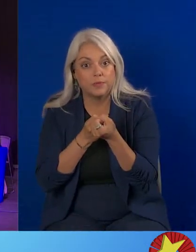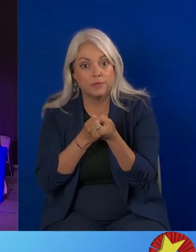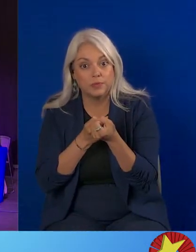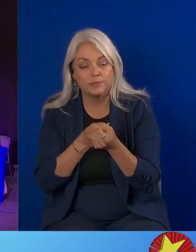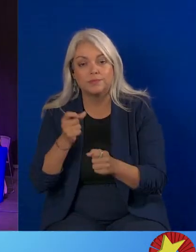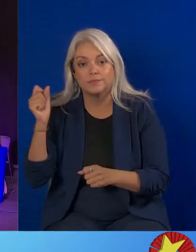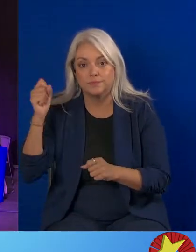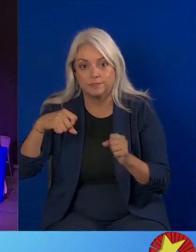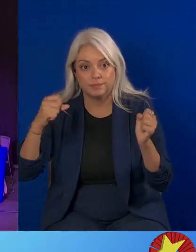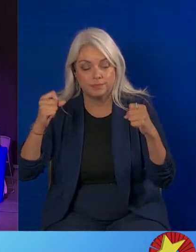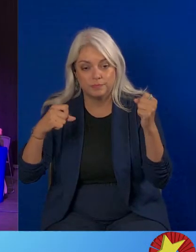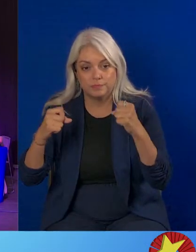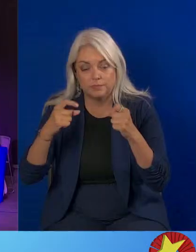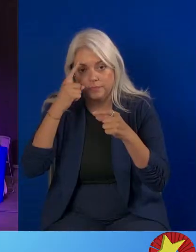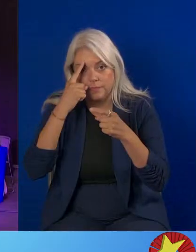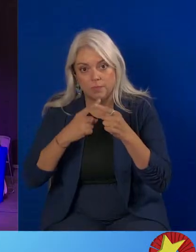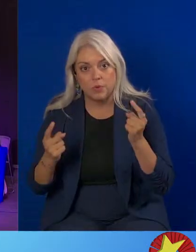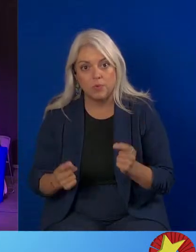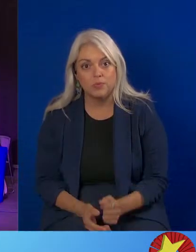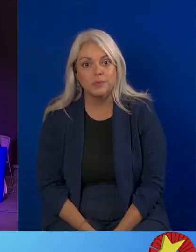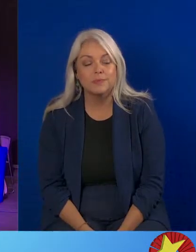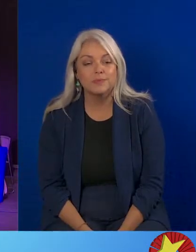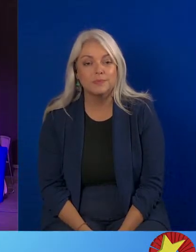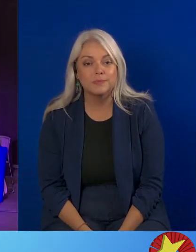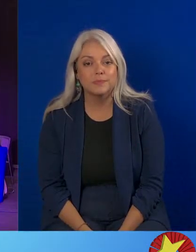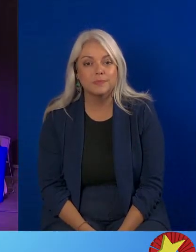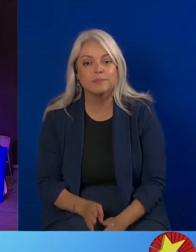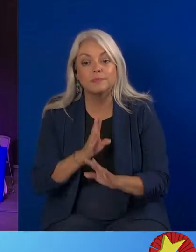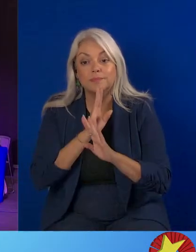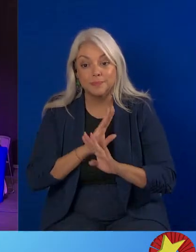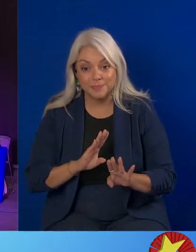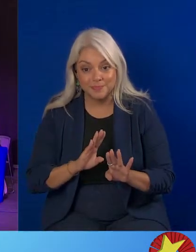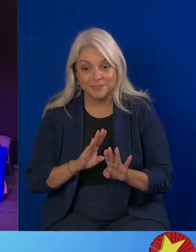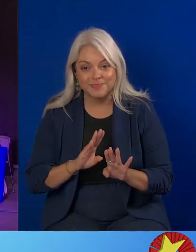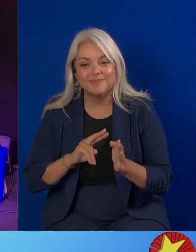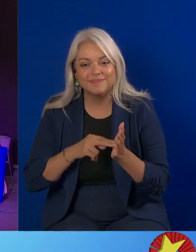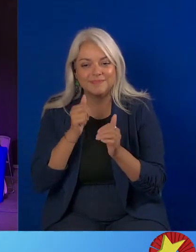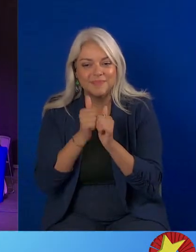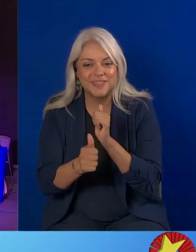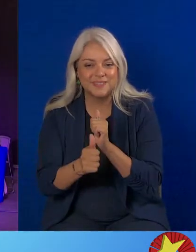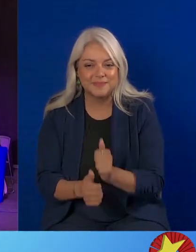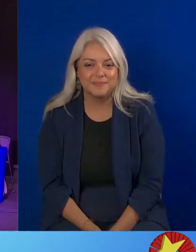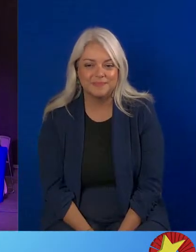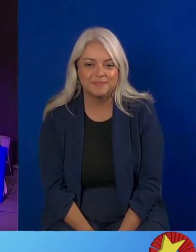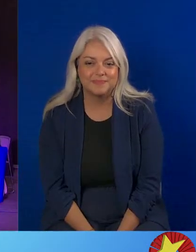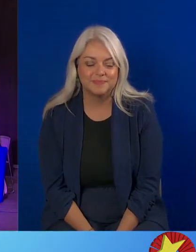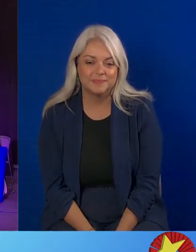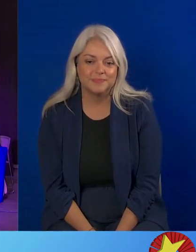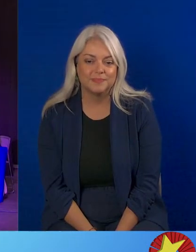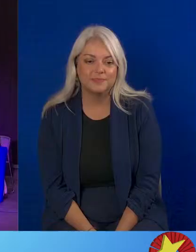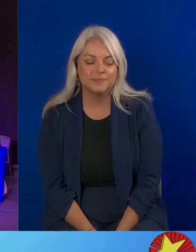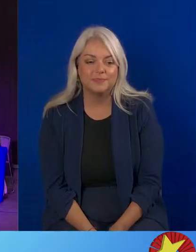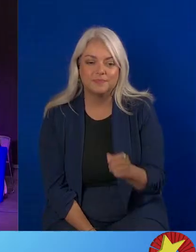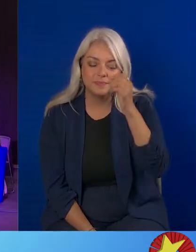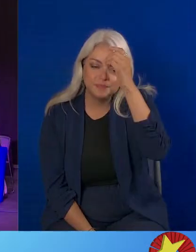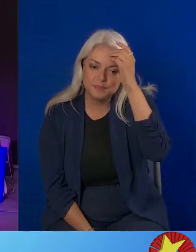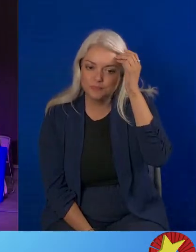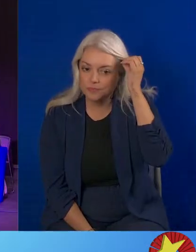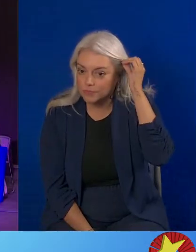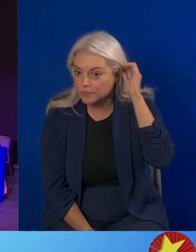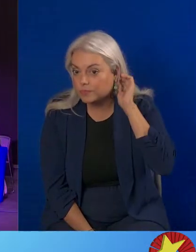Aye. All opposed? Aye. Hearing none, motion carries. All right, we'll skip